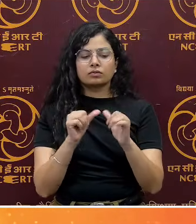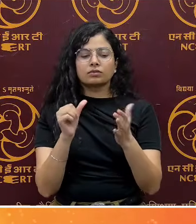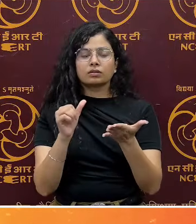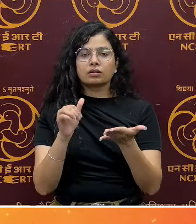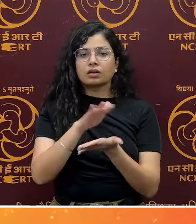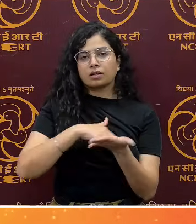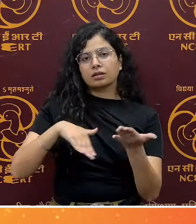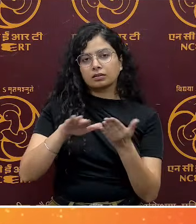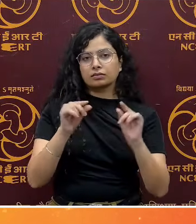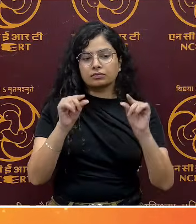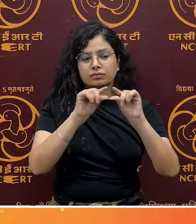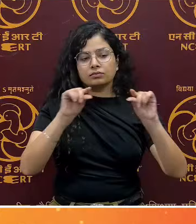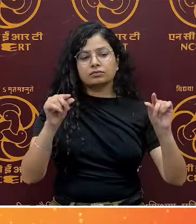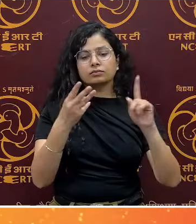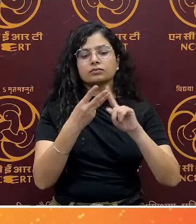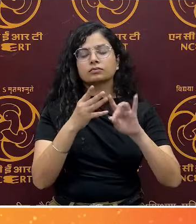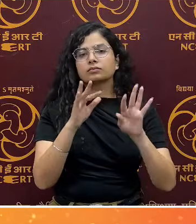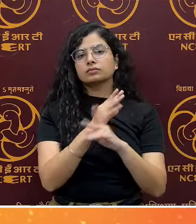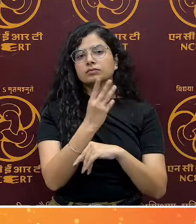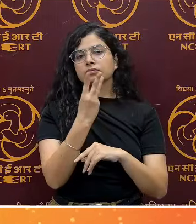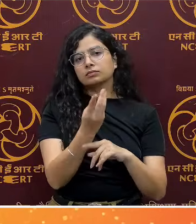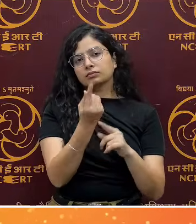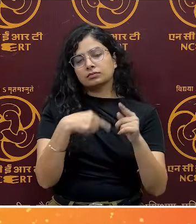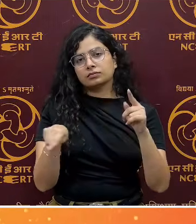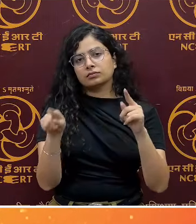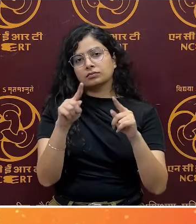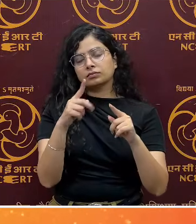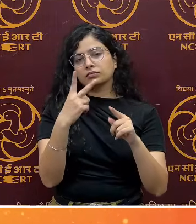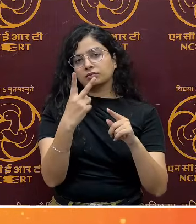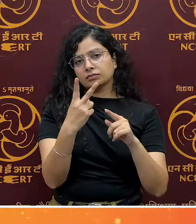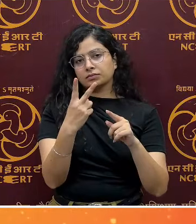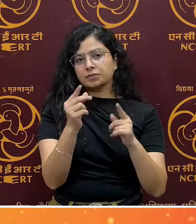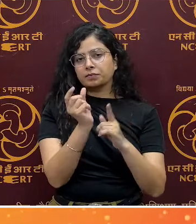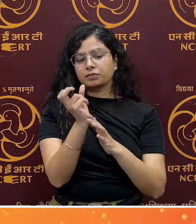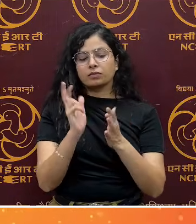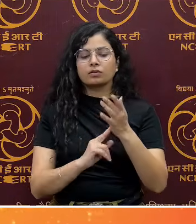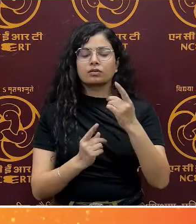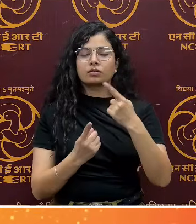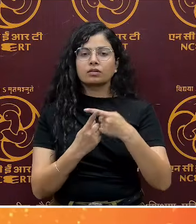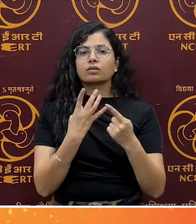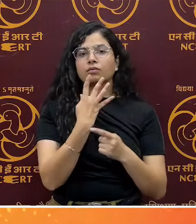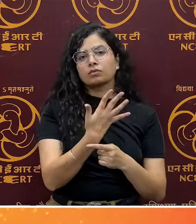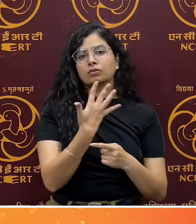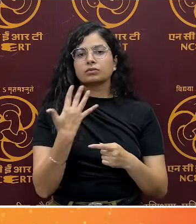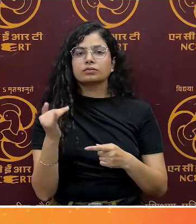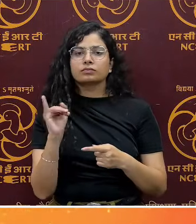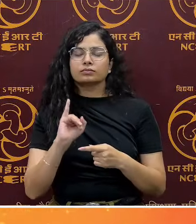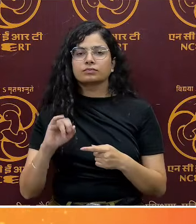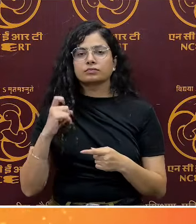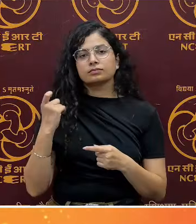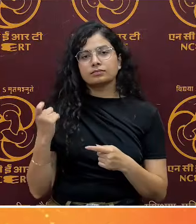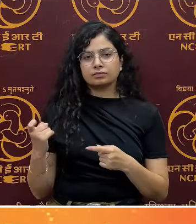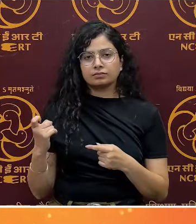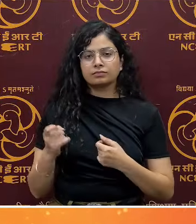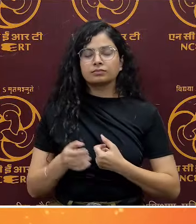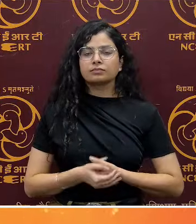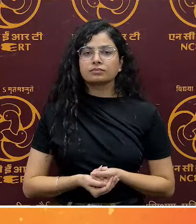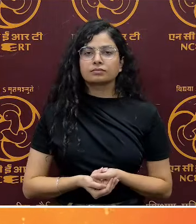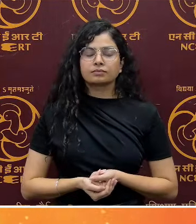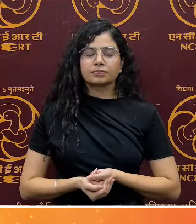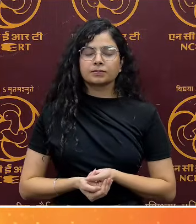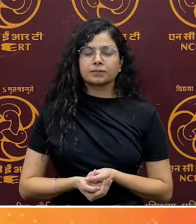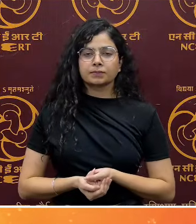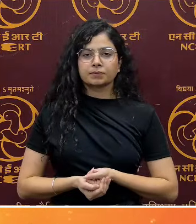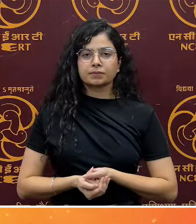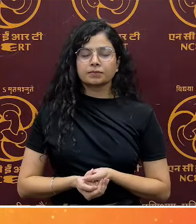row 3 units, 3 square units, 4, 5, 6 and 7 square